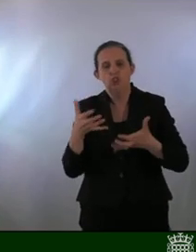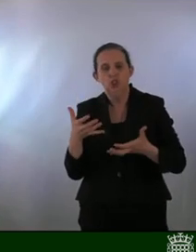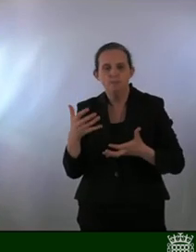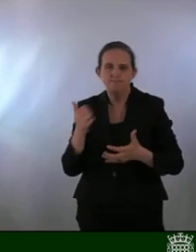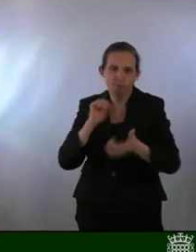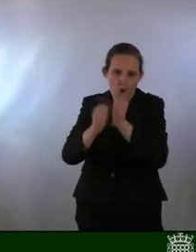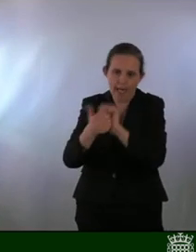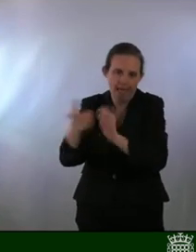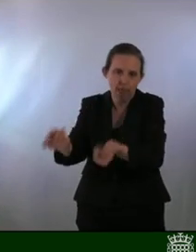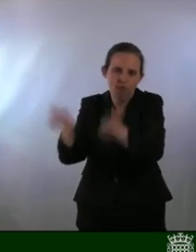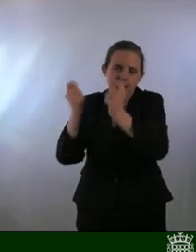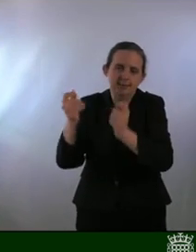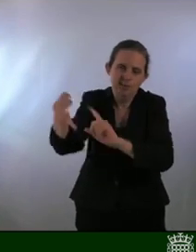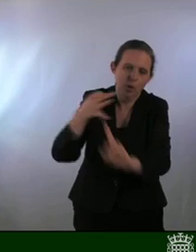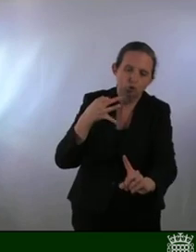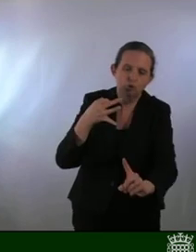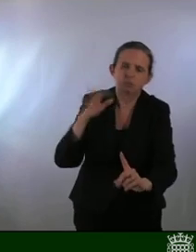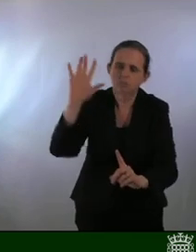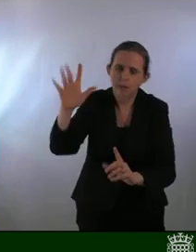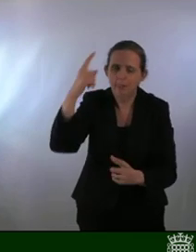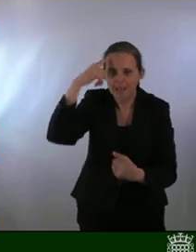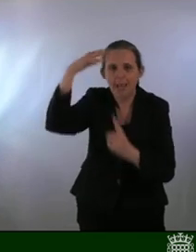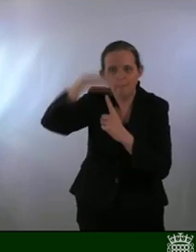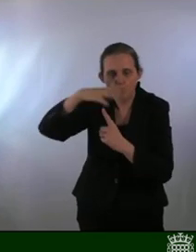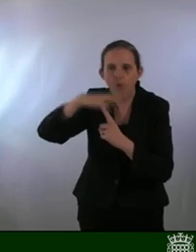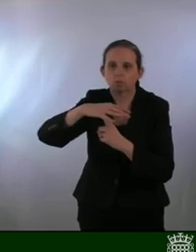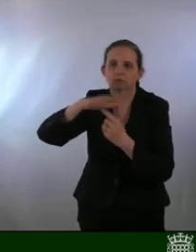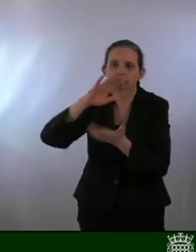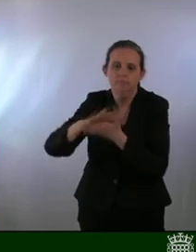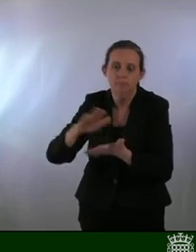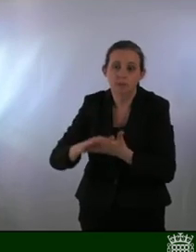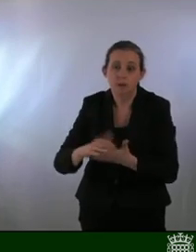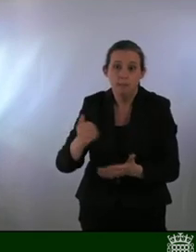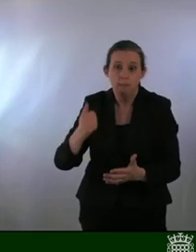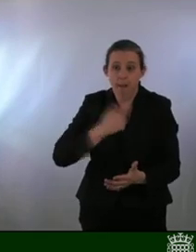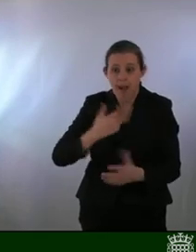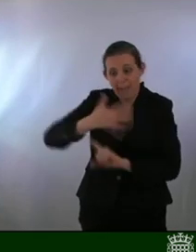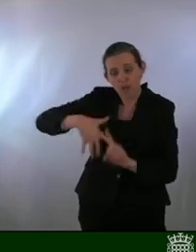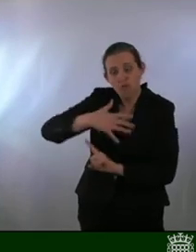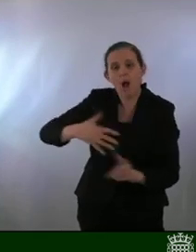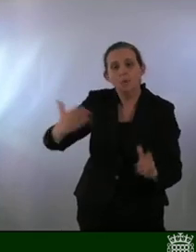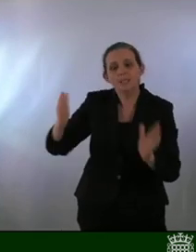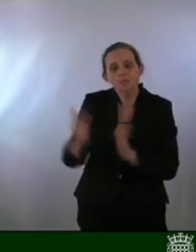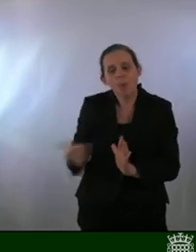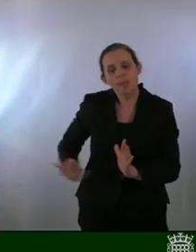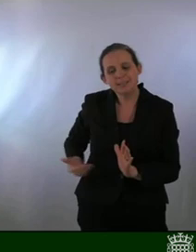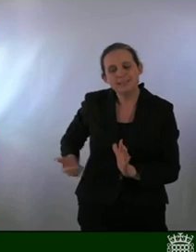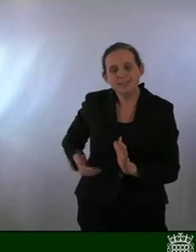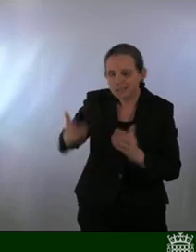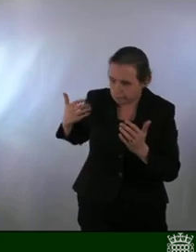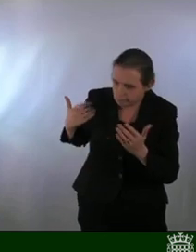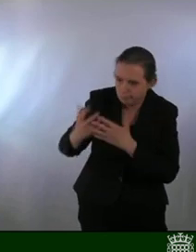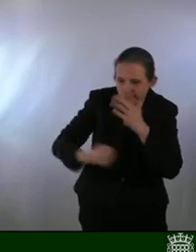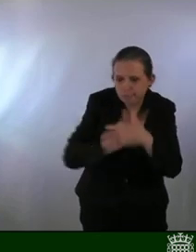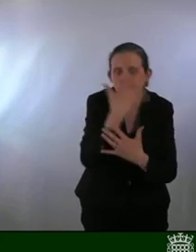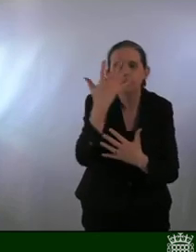important that these concerns are addressed. You know, coming from a small business background myself, I understand the impact